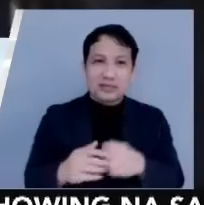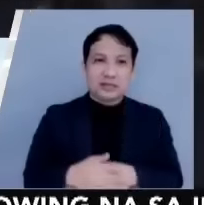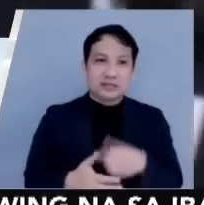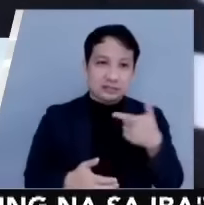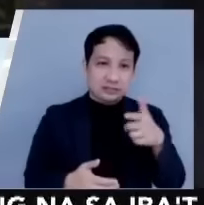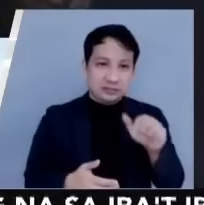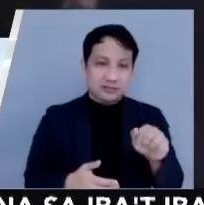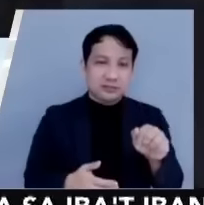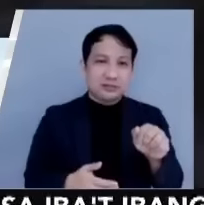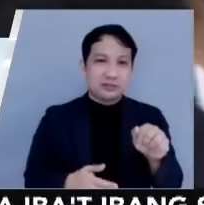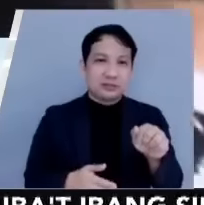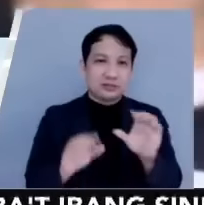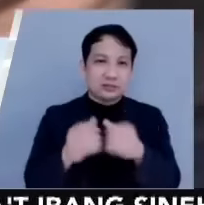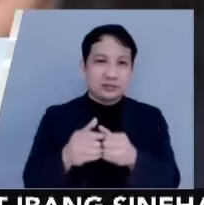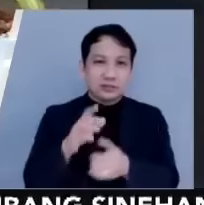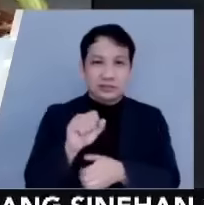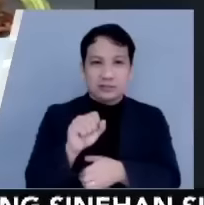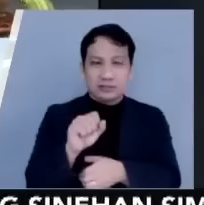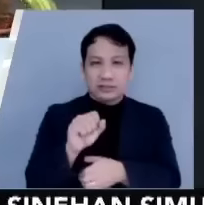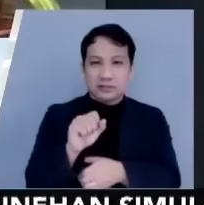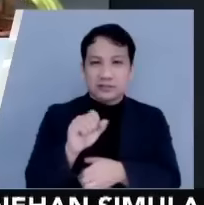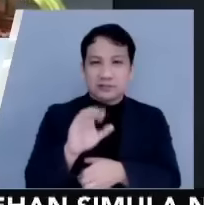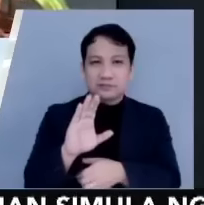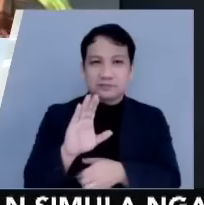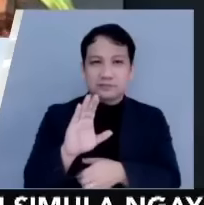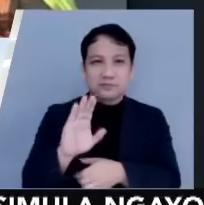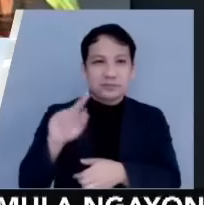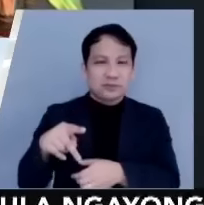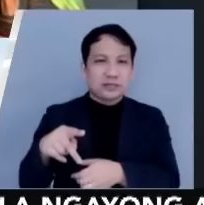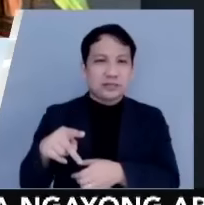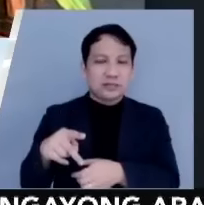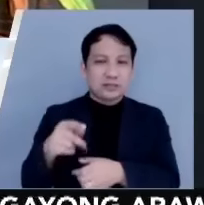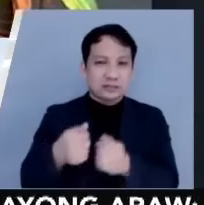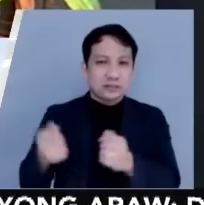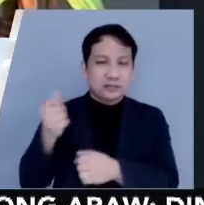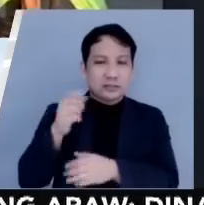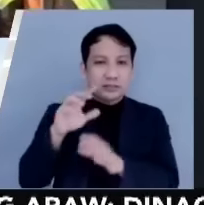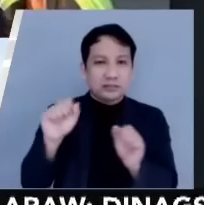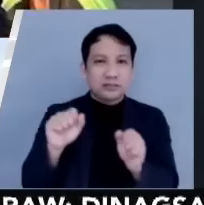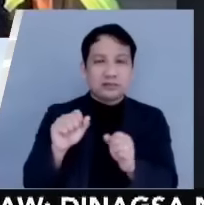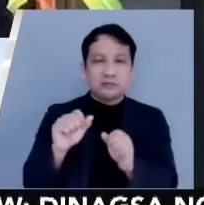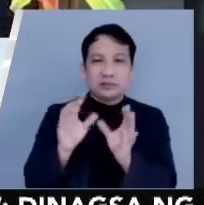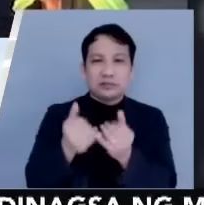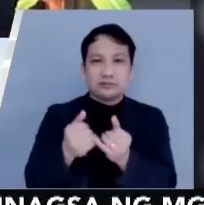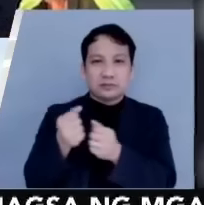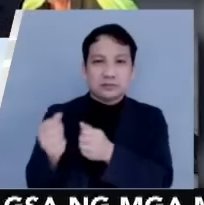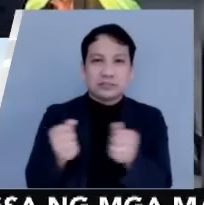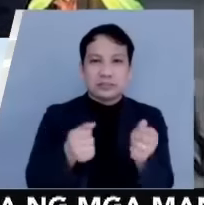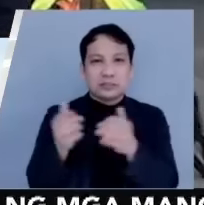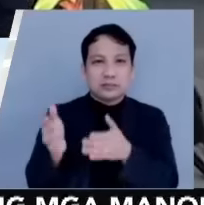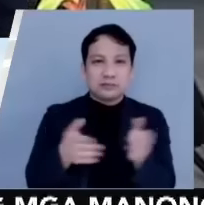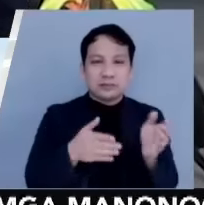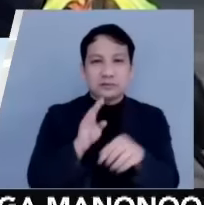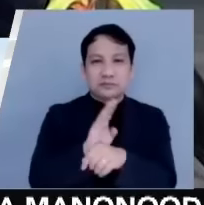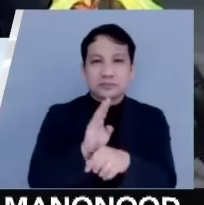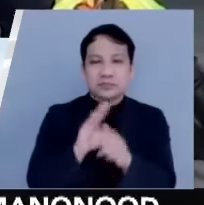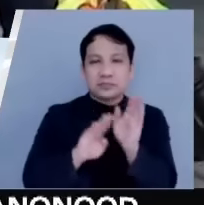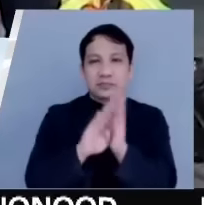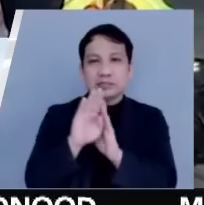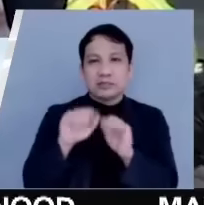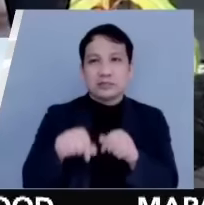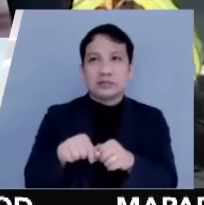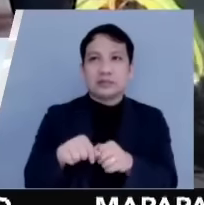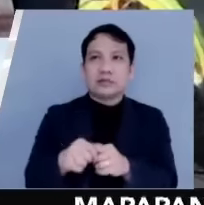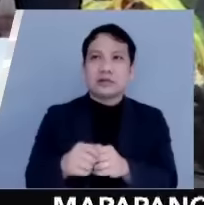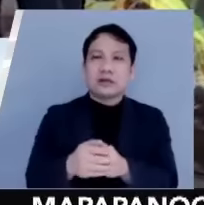Entertainment Group SVP Lilibet Razonable, Senior Vice President Corporate Strategic Planning and Business Development, and